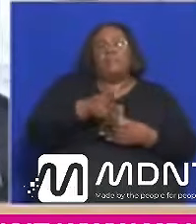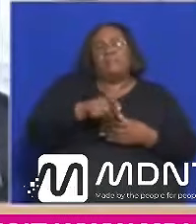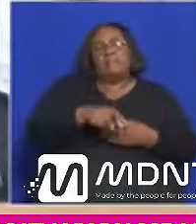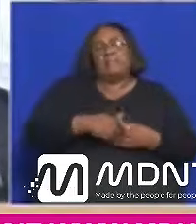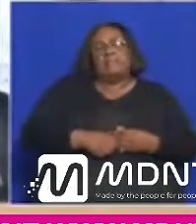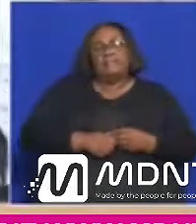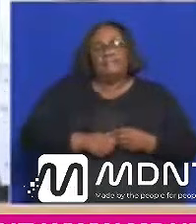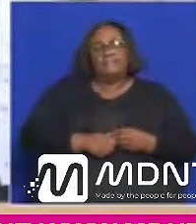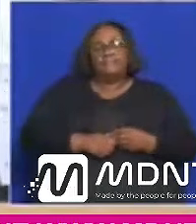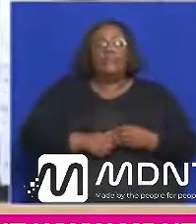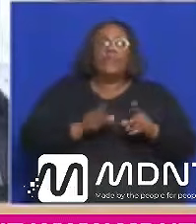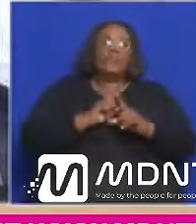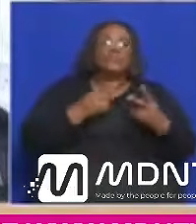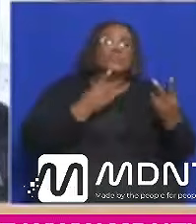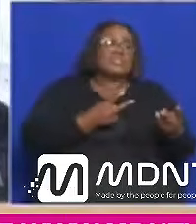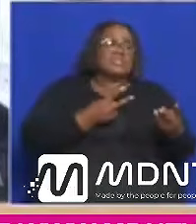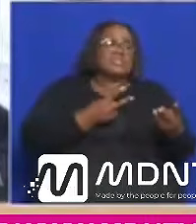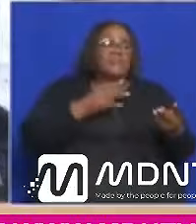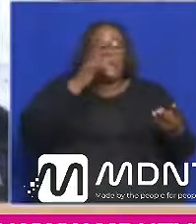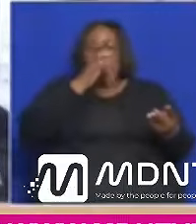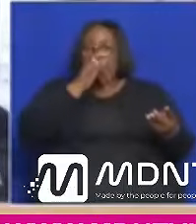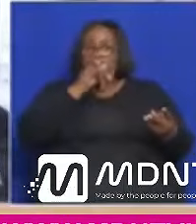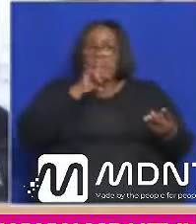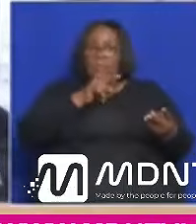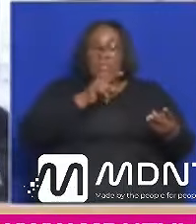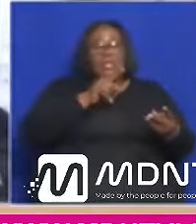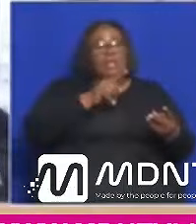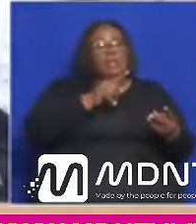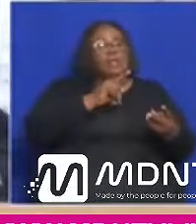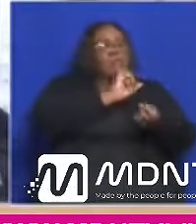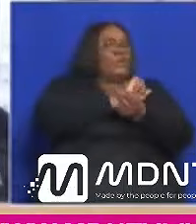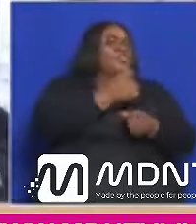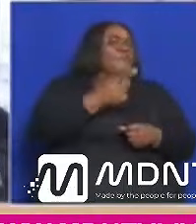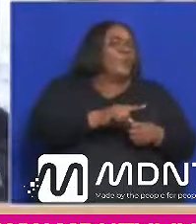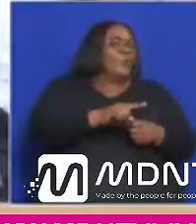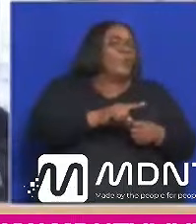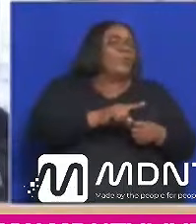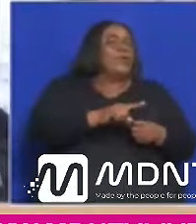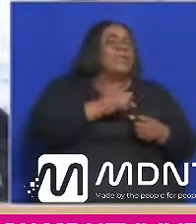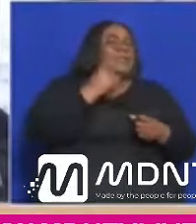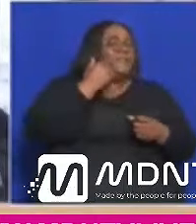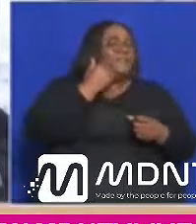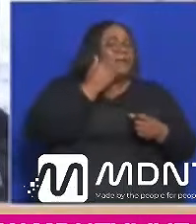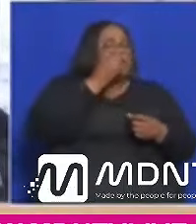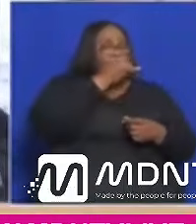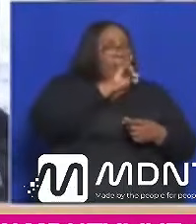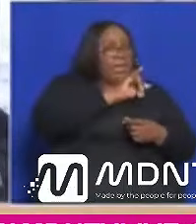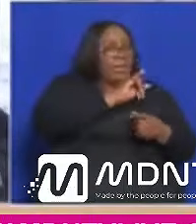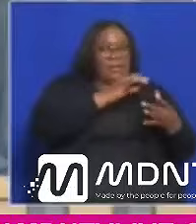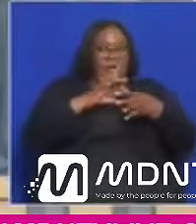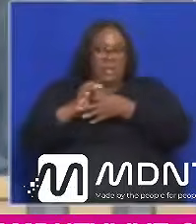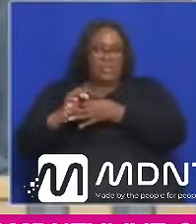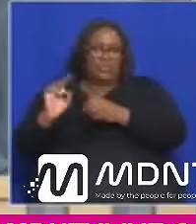see the crimes for which he is currently indicted for. But Chair, sorry,